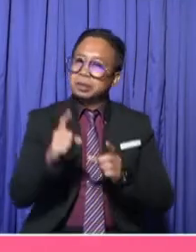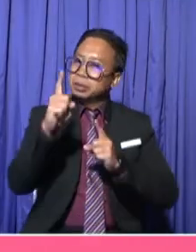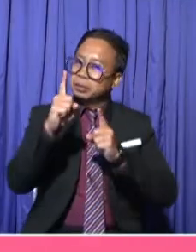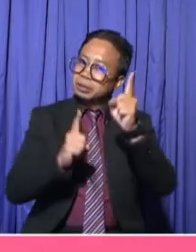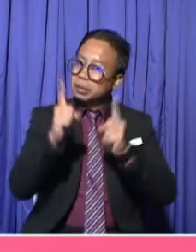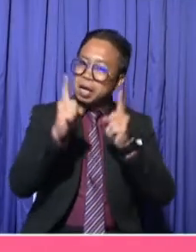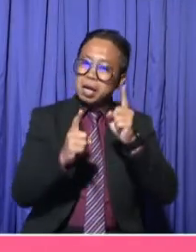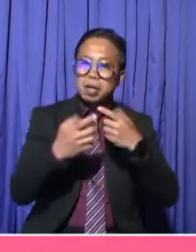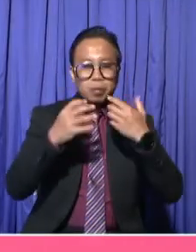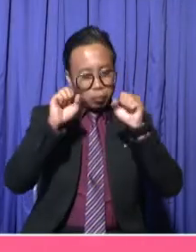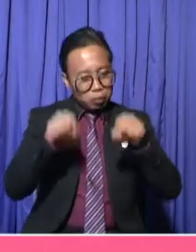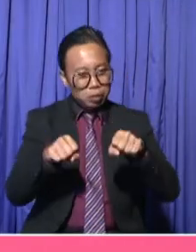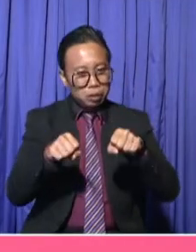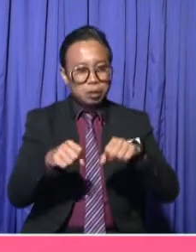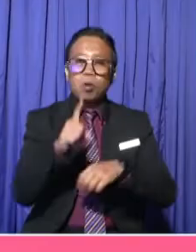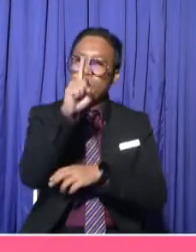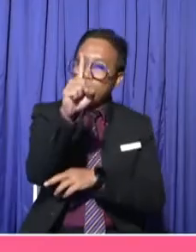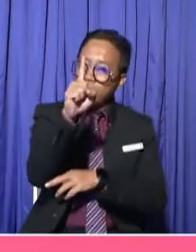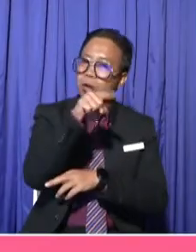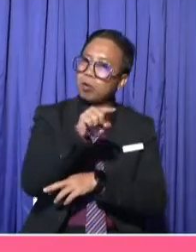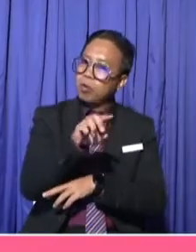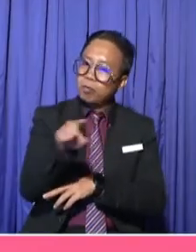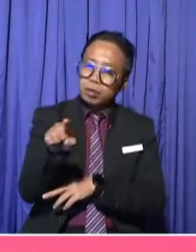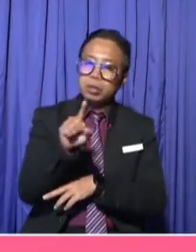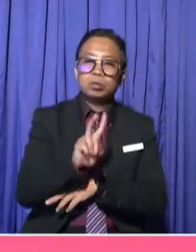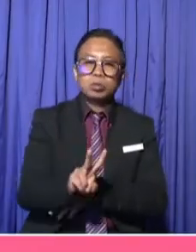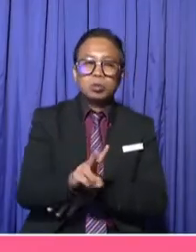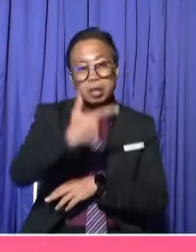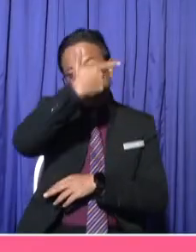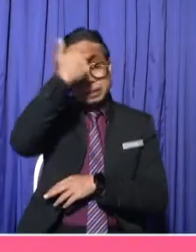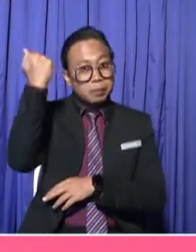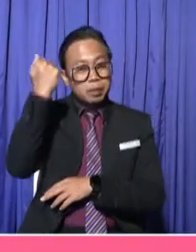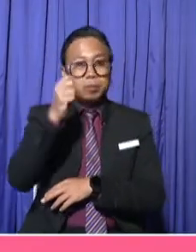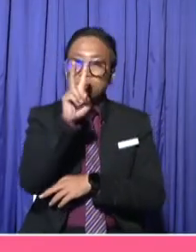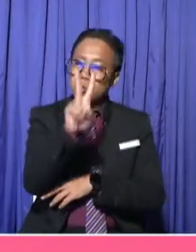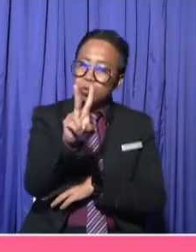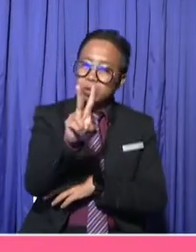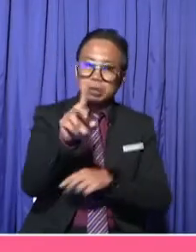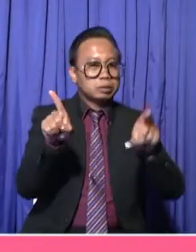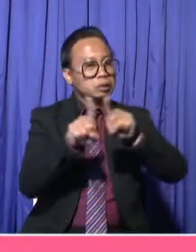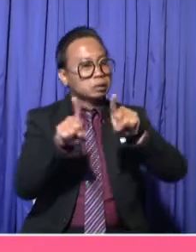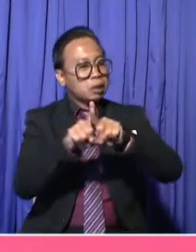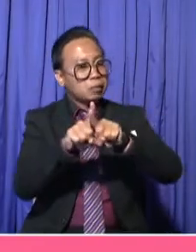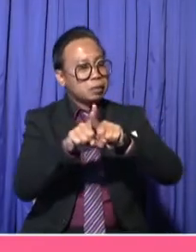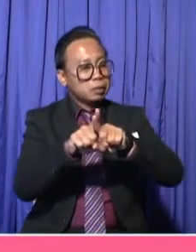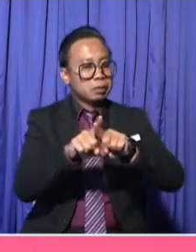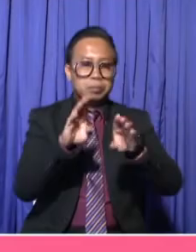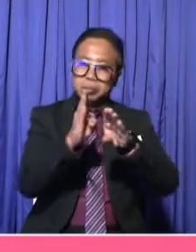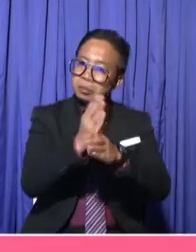can be considered as 1/2 because it has 2 equal